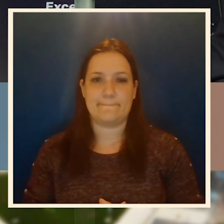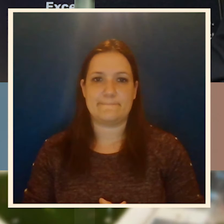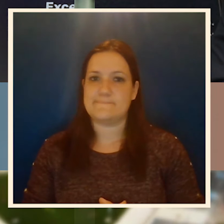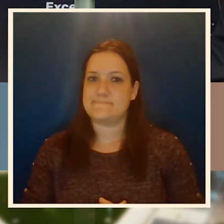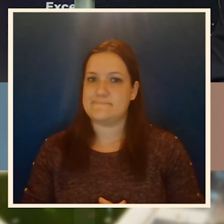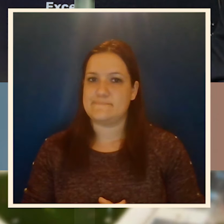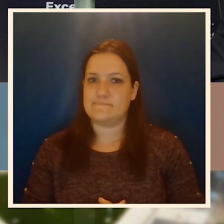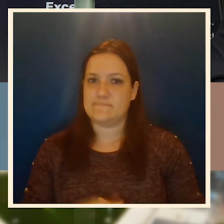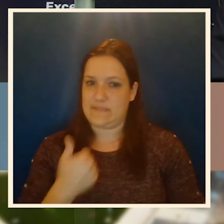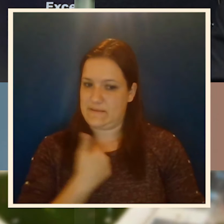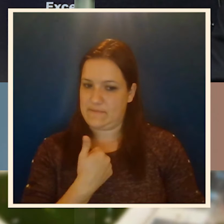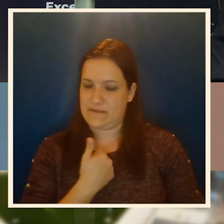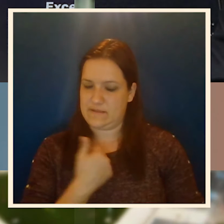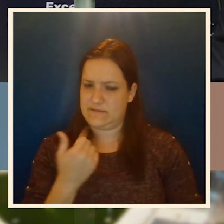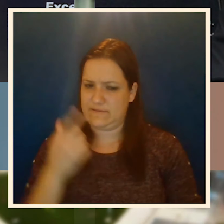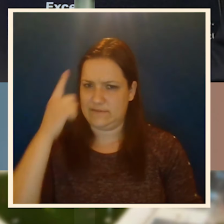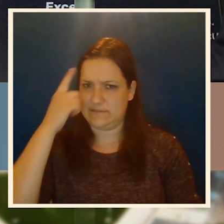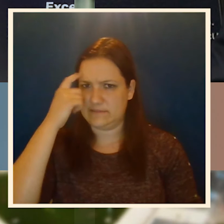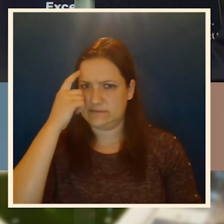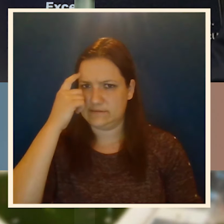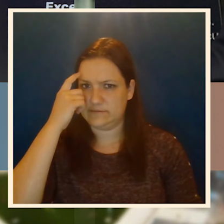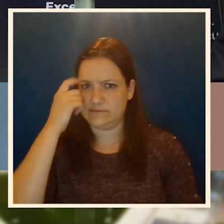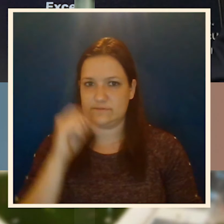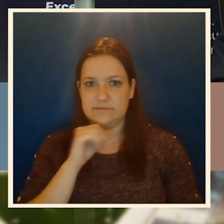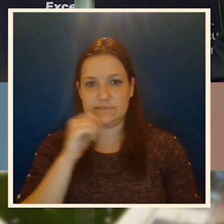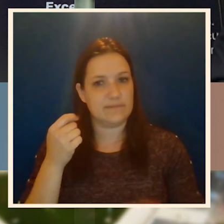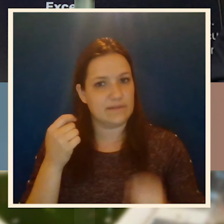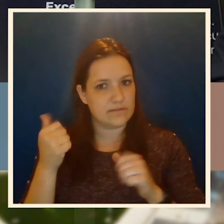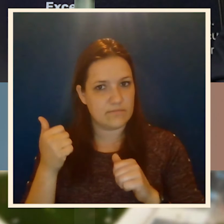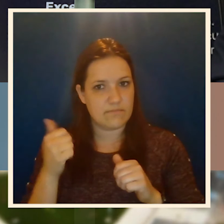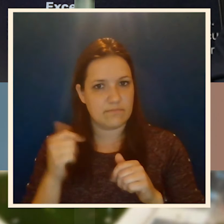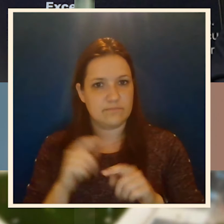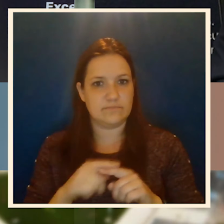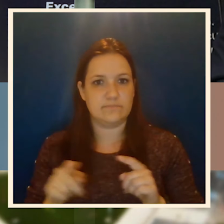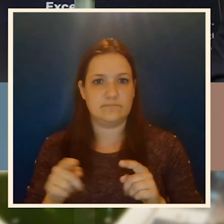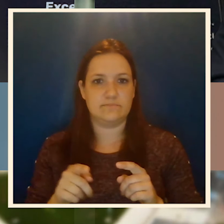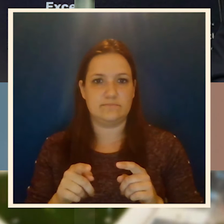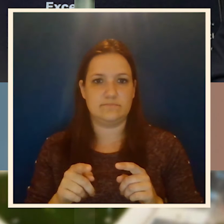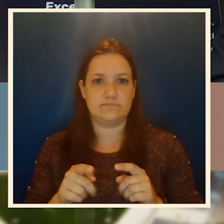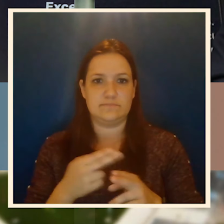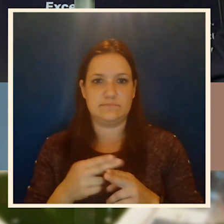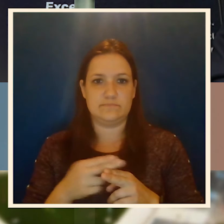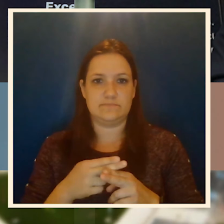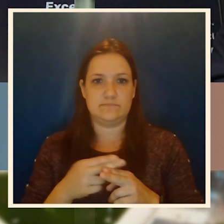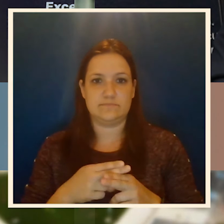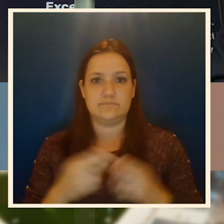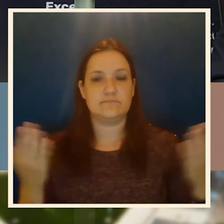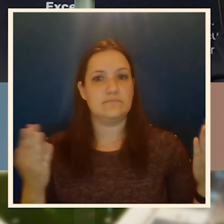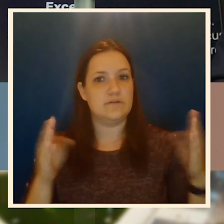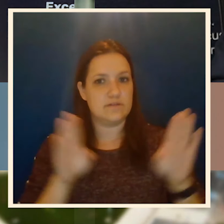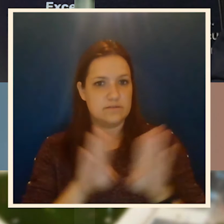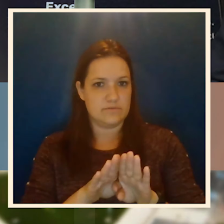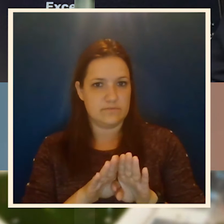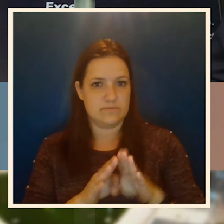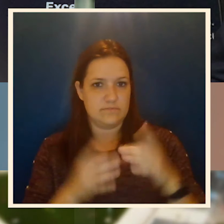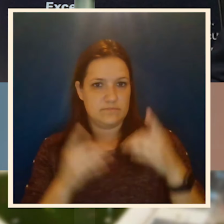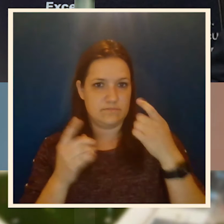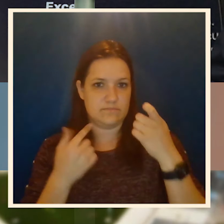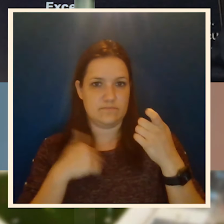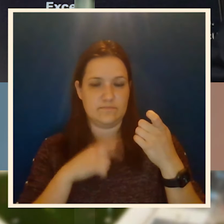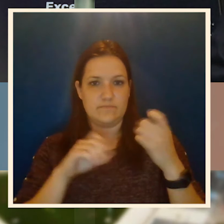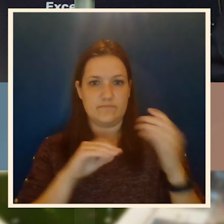my head myself. It hasn't been eliminated, but it has been temporarily closed because we